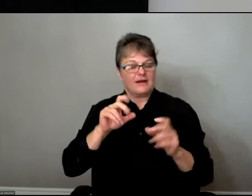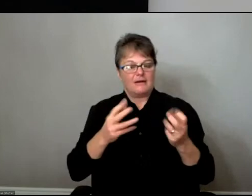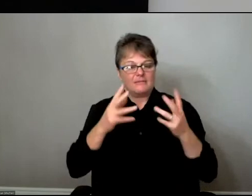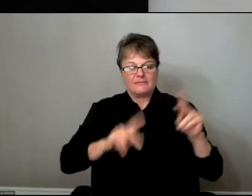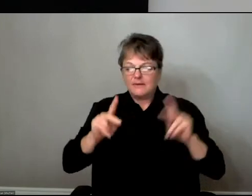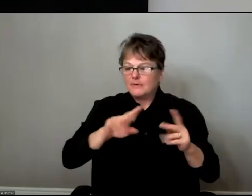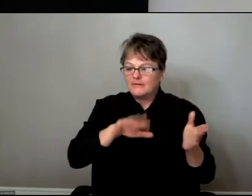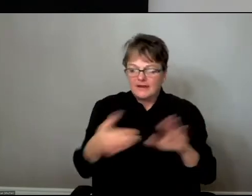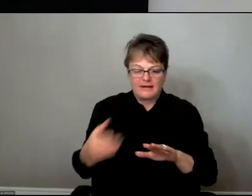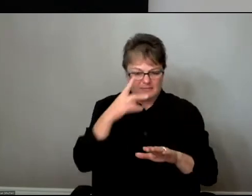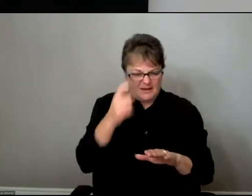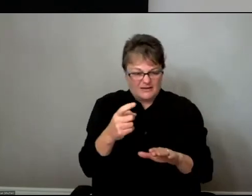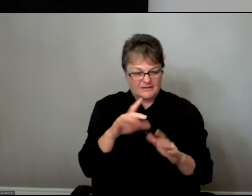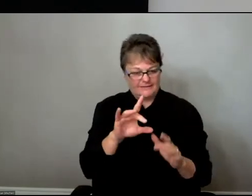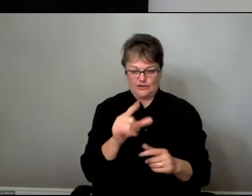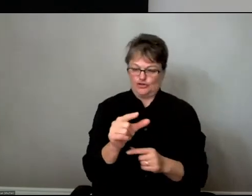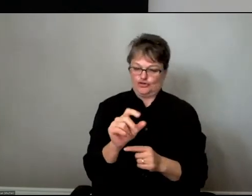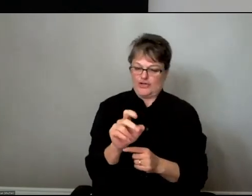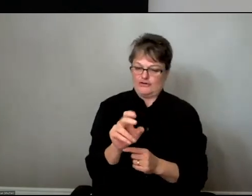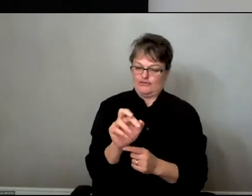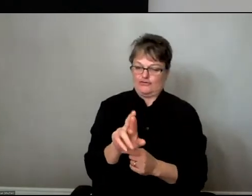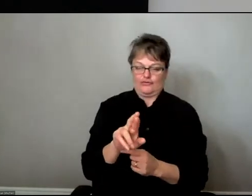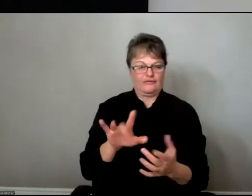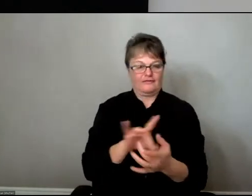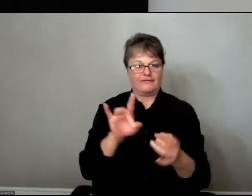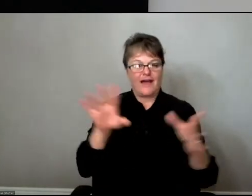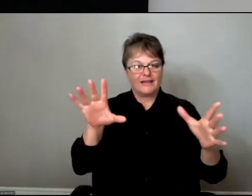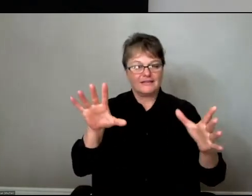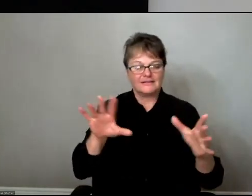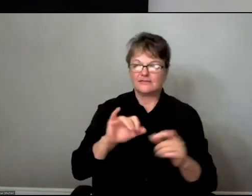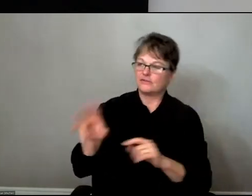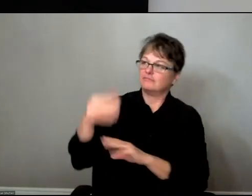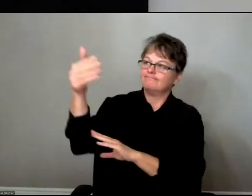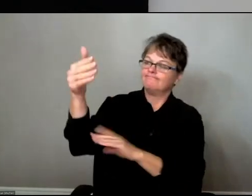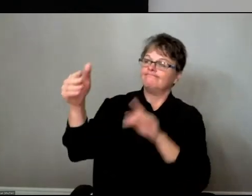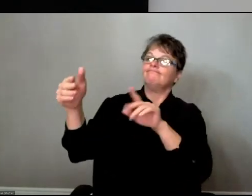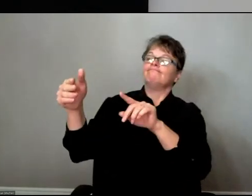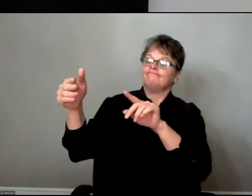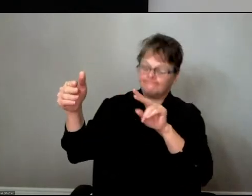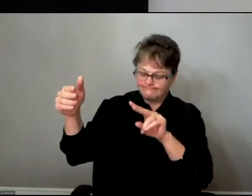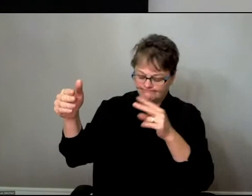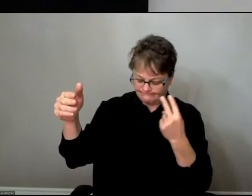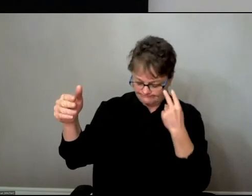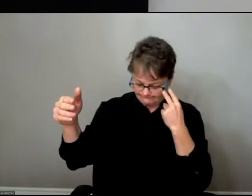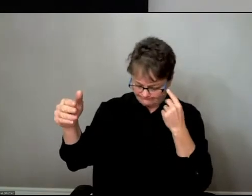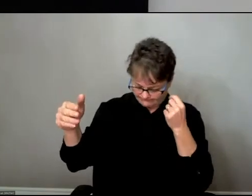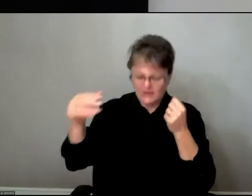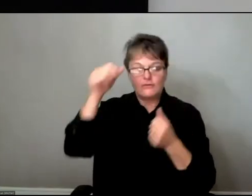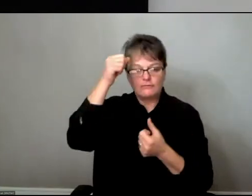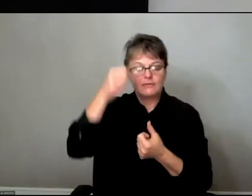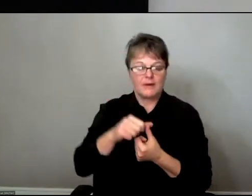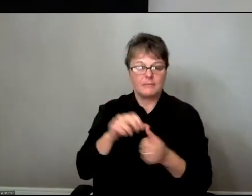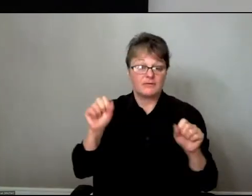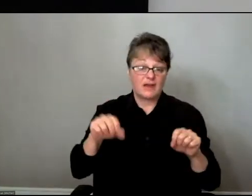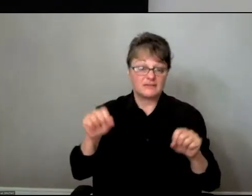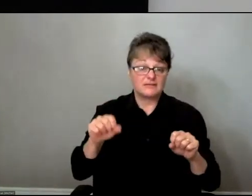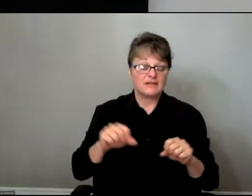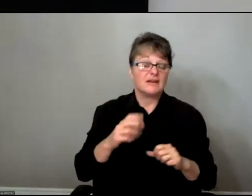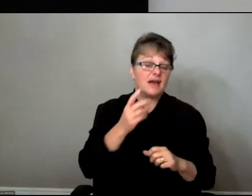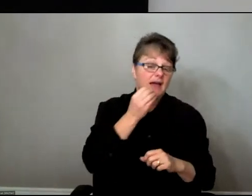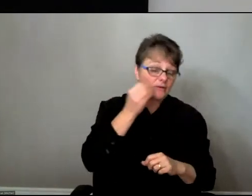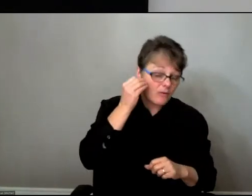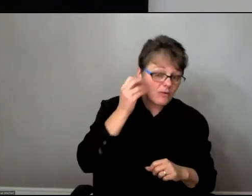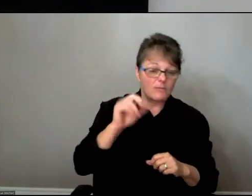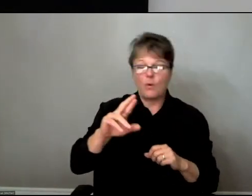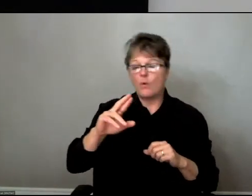violence. It is also there to remind us that the issue of domestic and relationship violence is very prevalent in